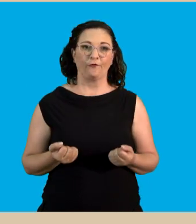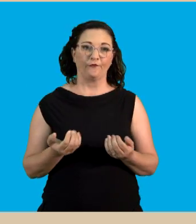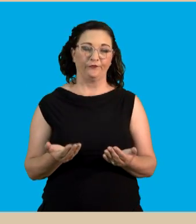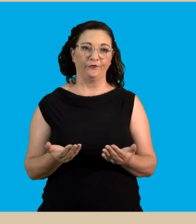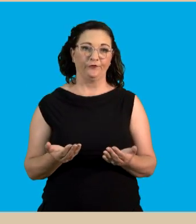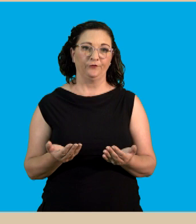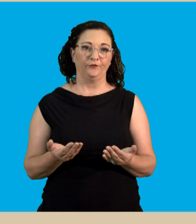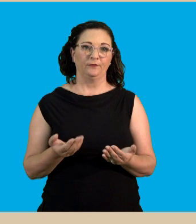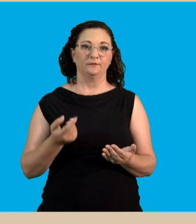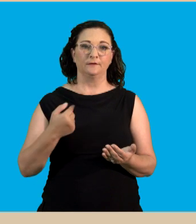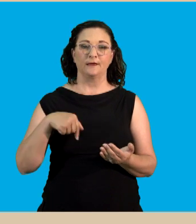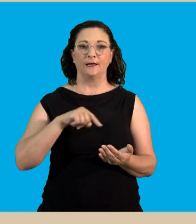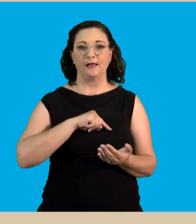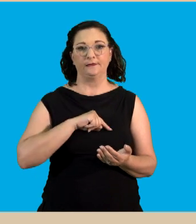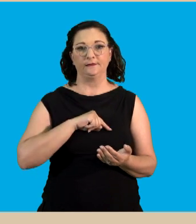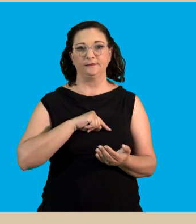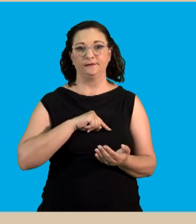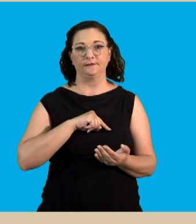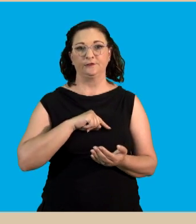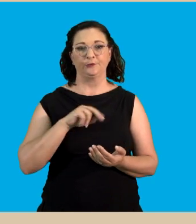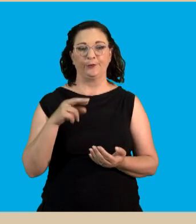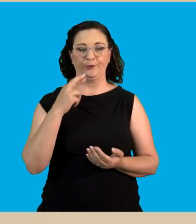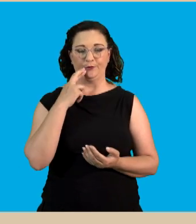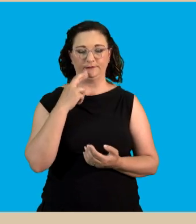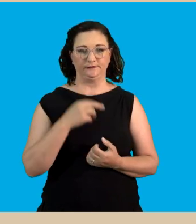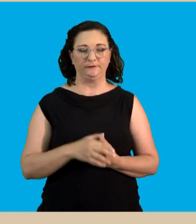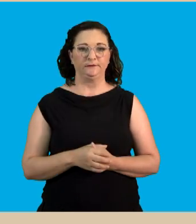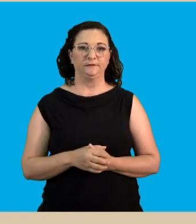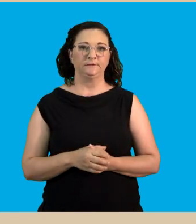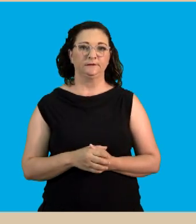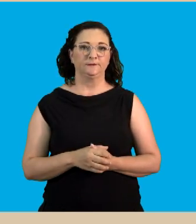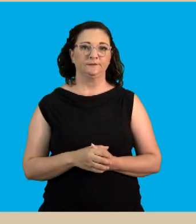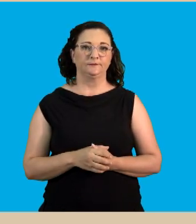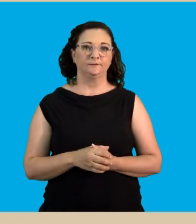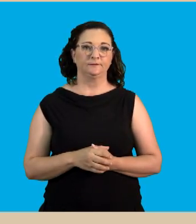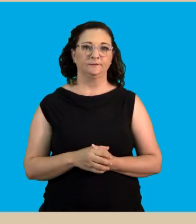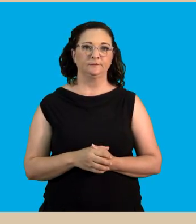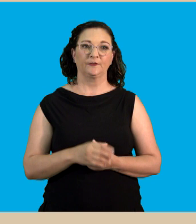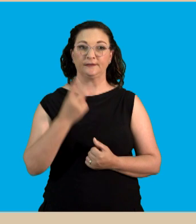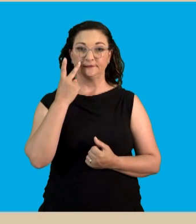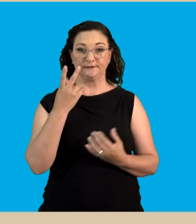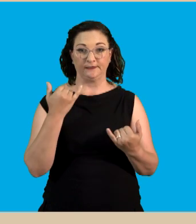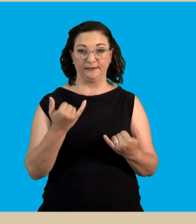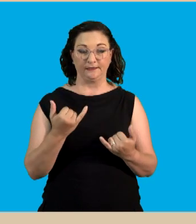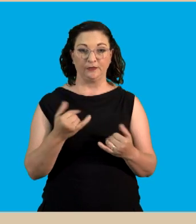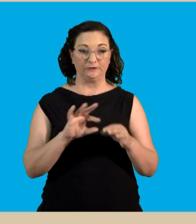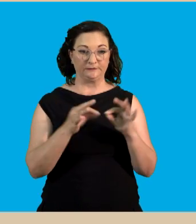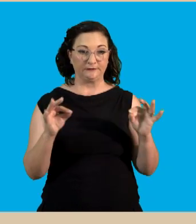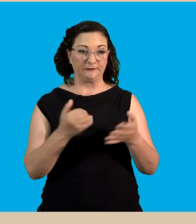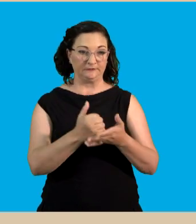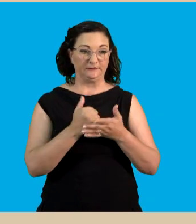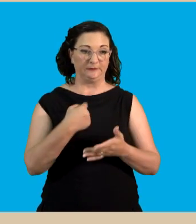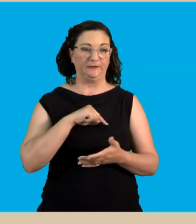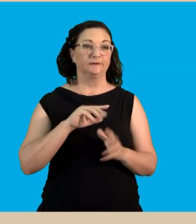served us noodles, all right? Now, let's see how